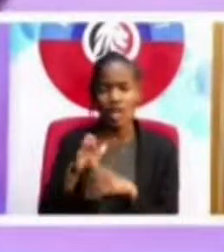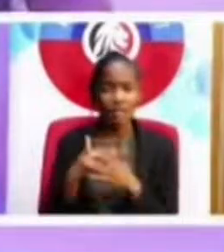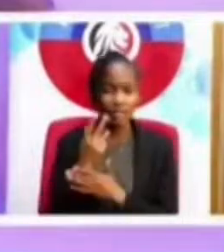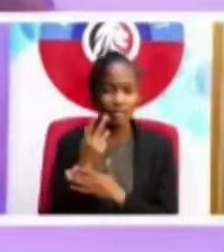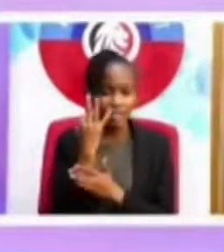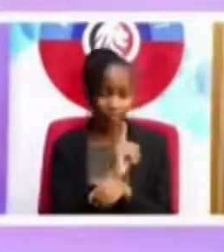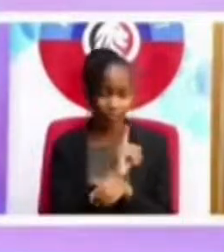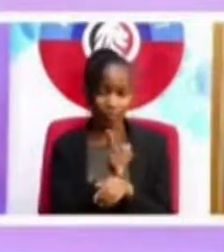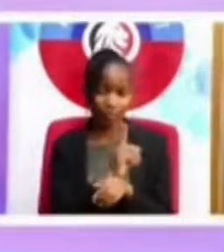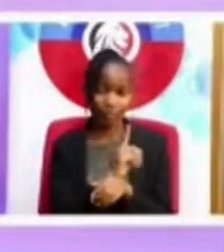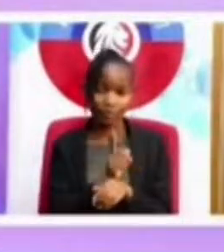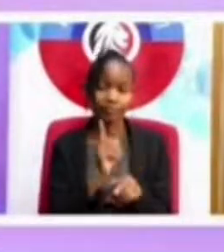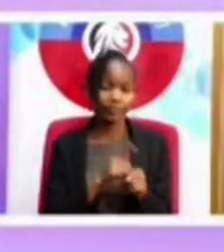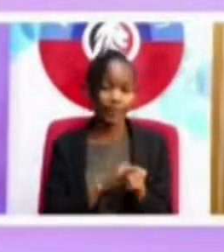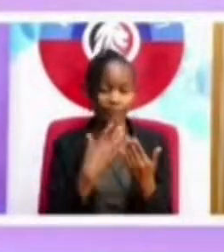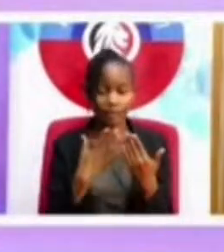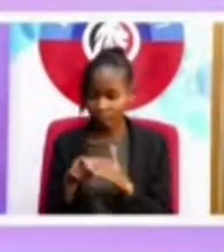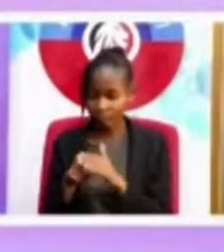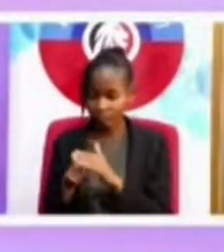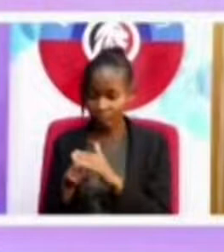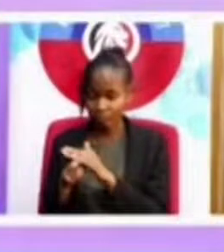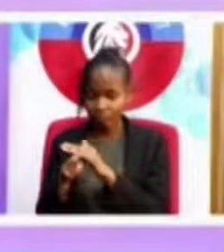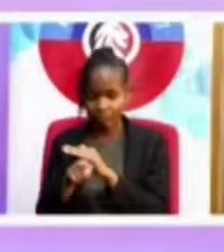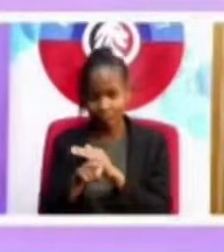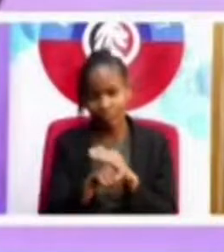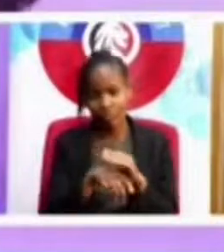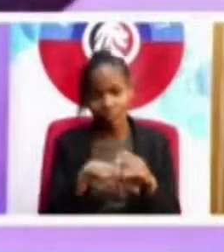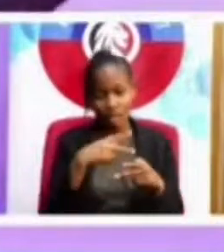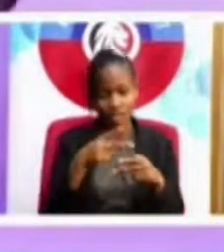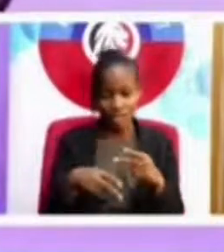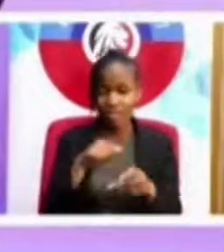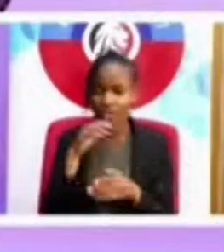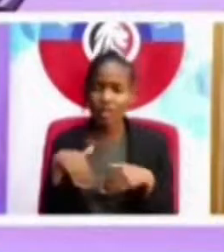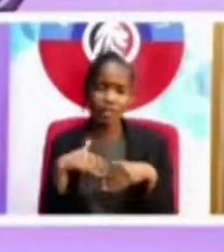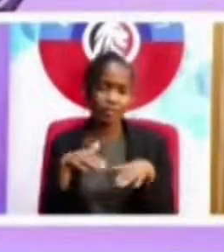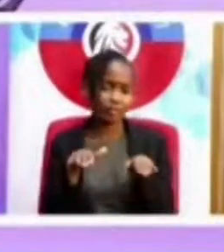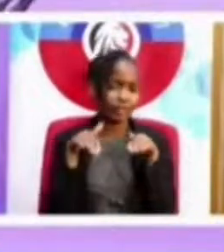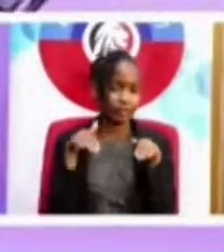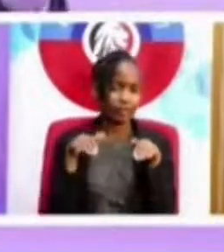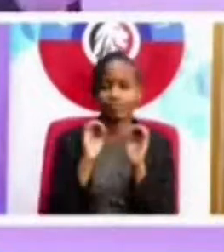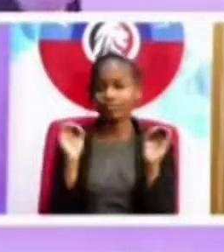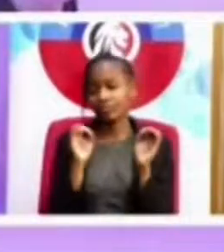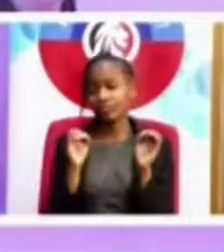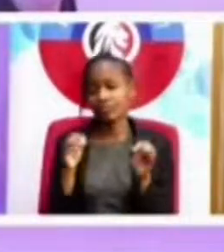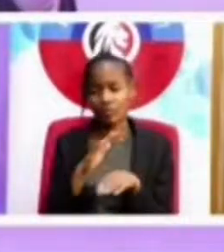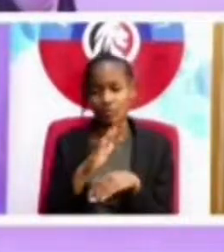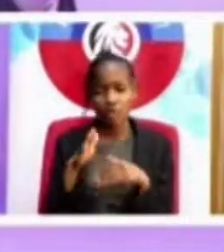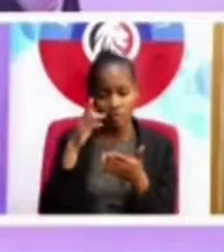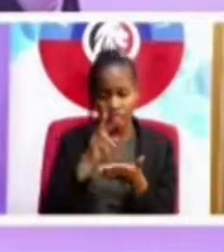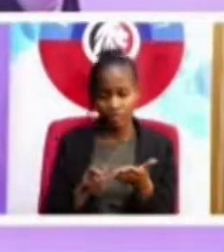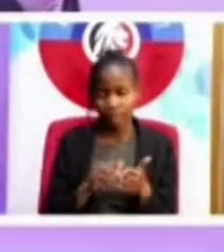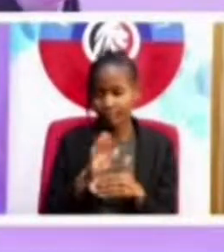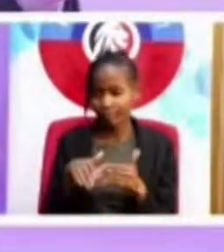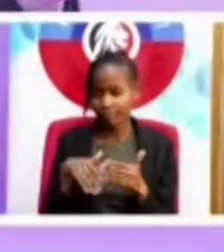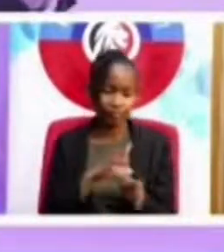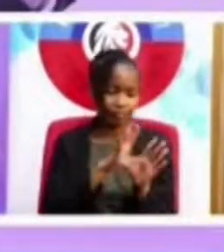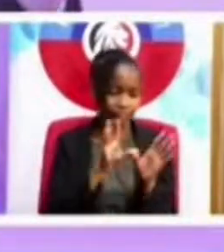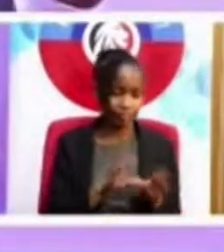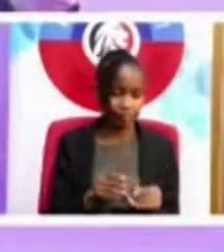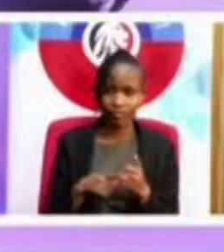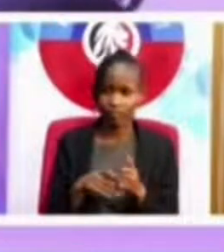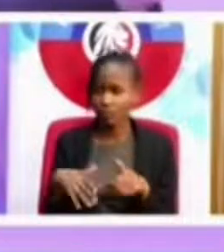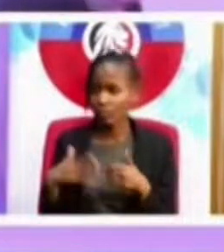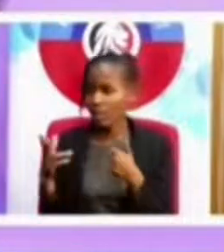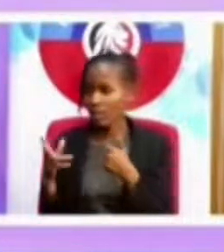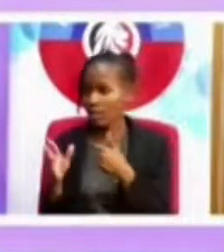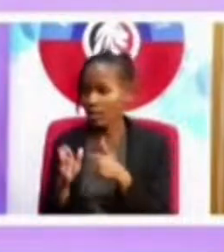goods are passing. You don't have to wait. You load about all the wagons, about 106 or so containers, and they pass,